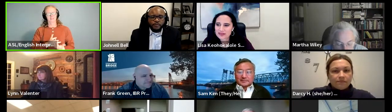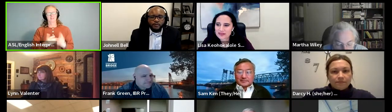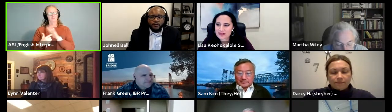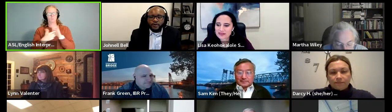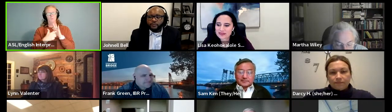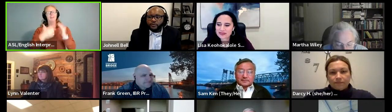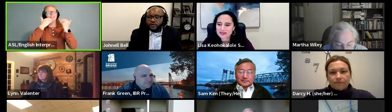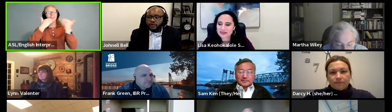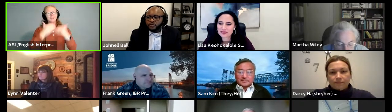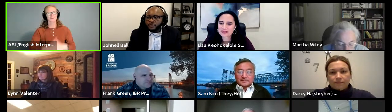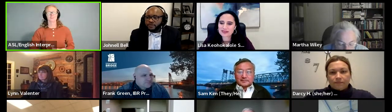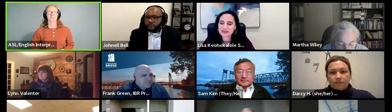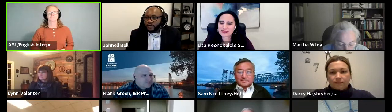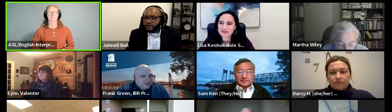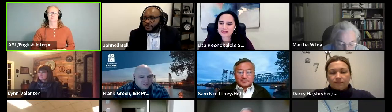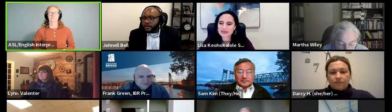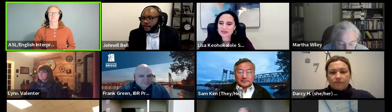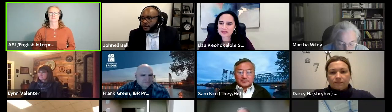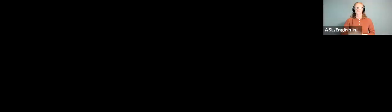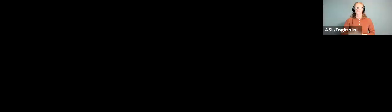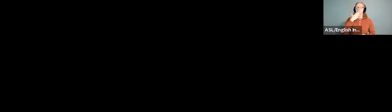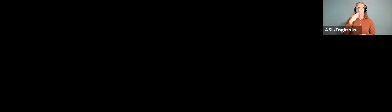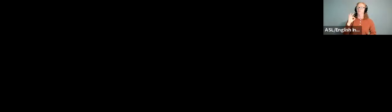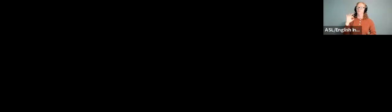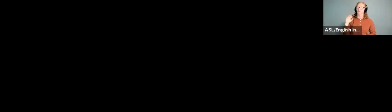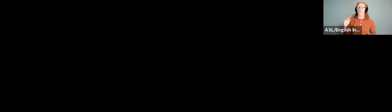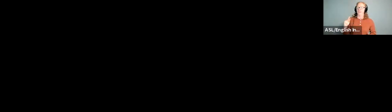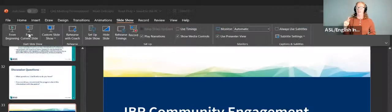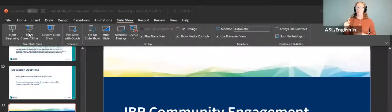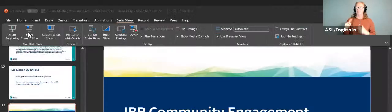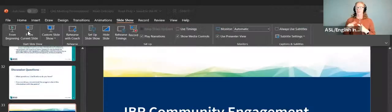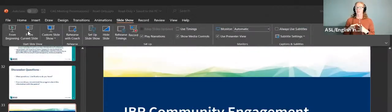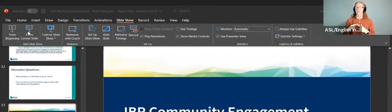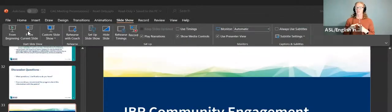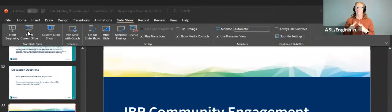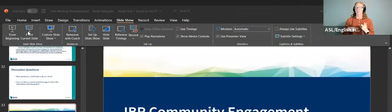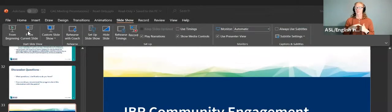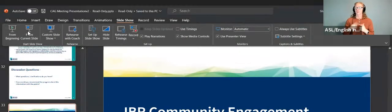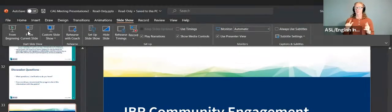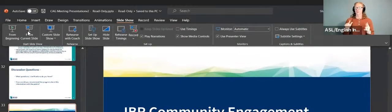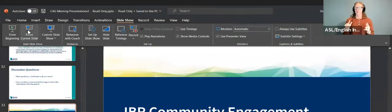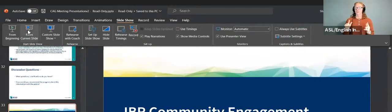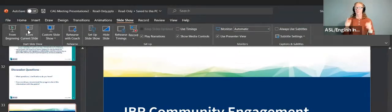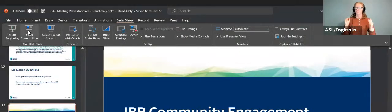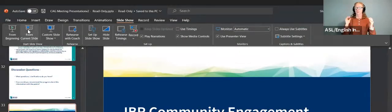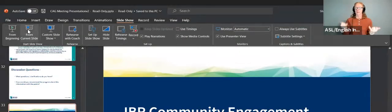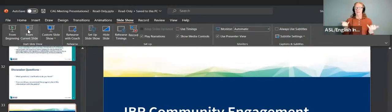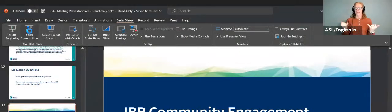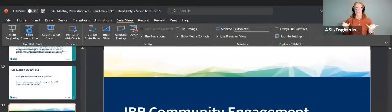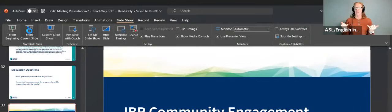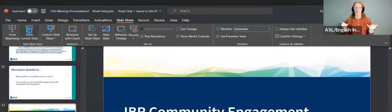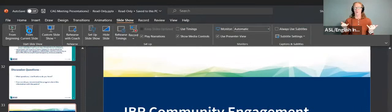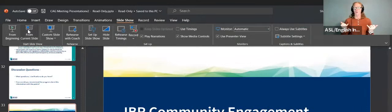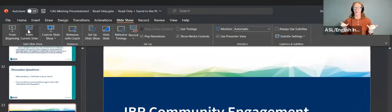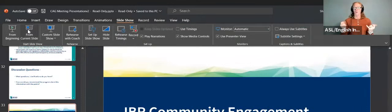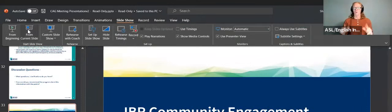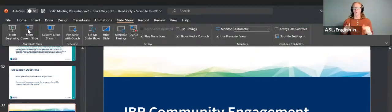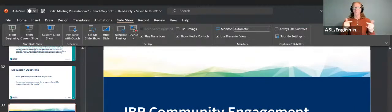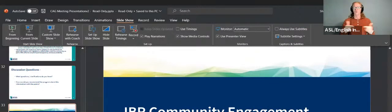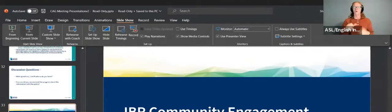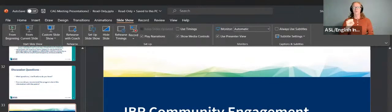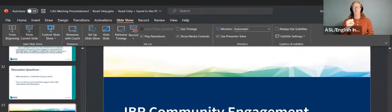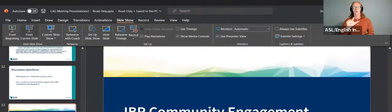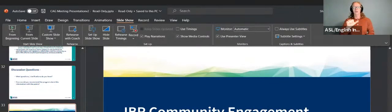you. Great. Well, thank you so much, Frank. And with that, we will now turn over to